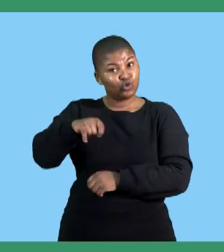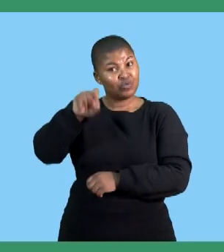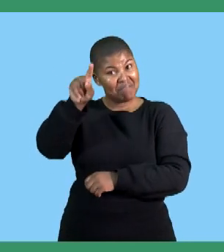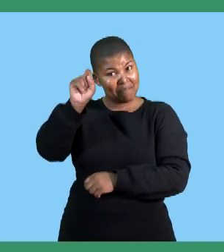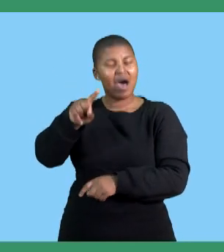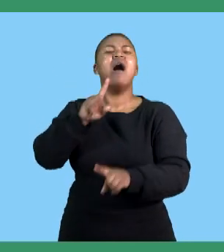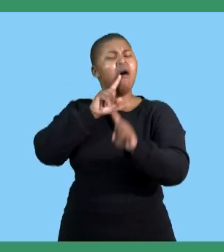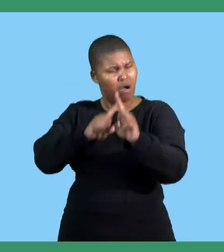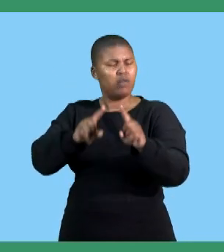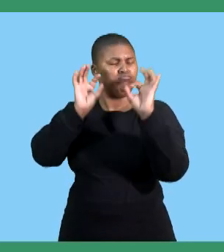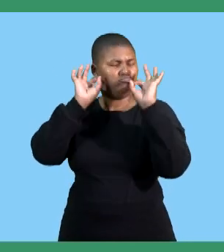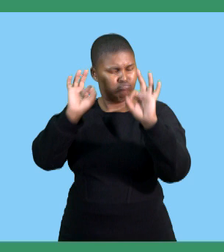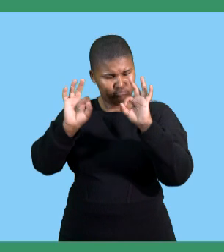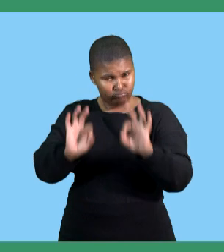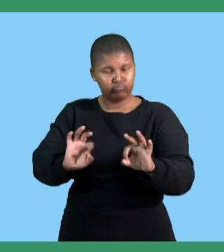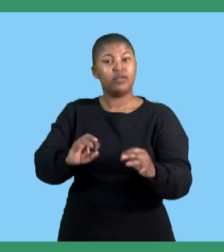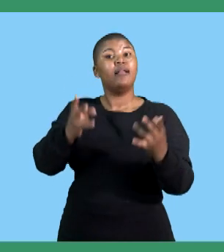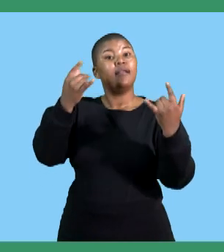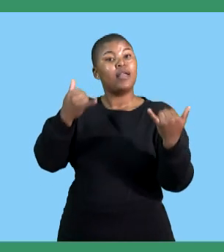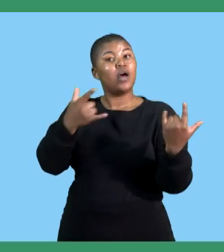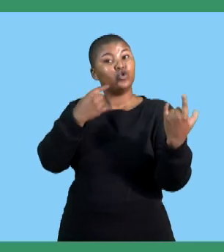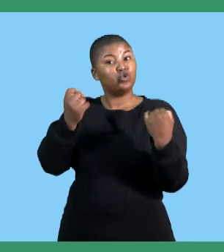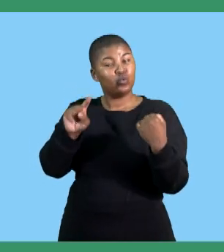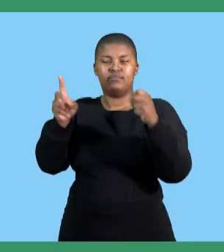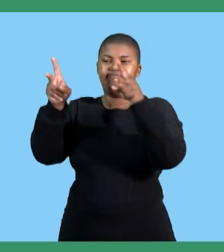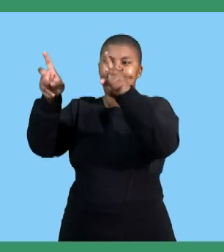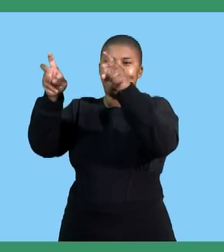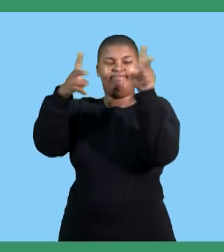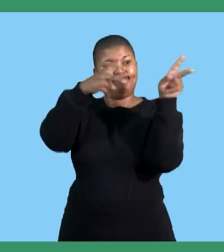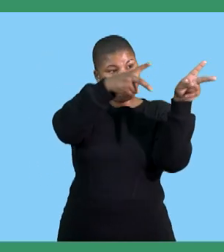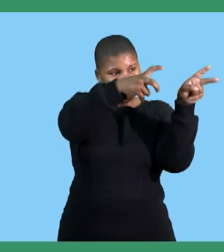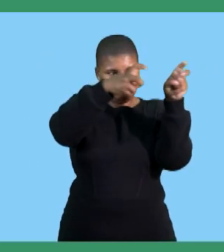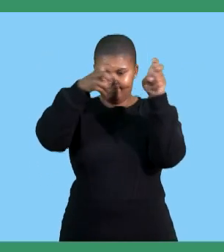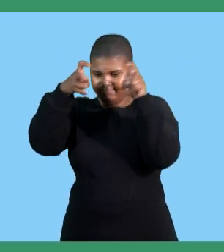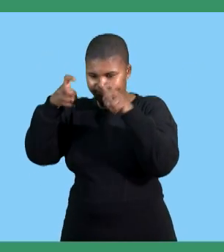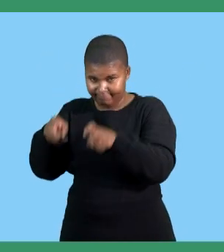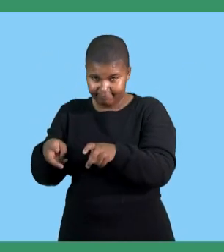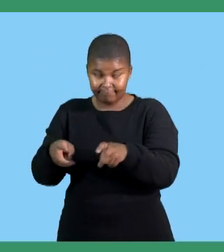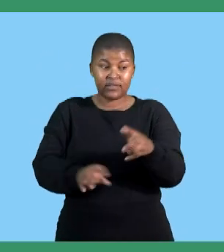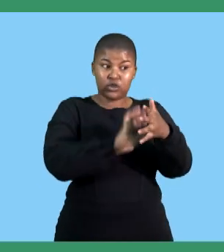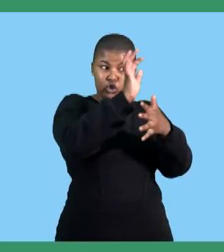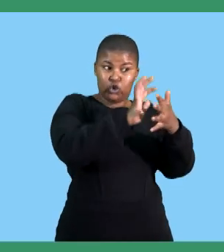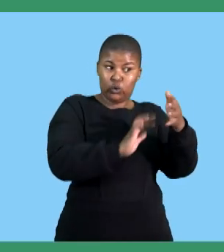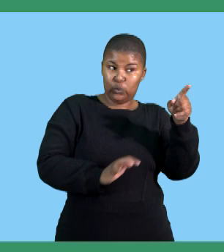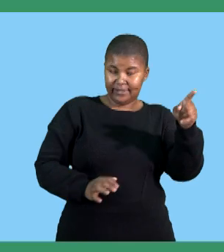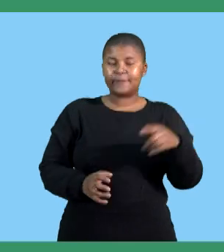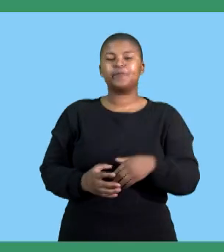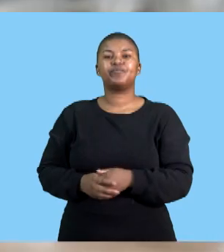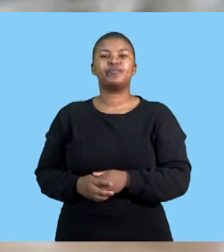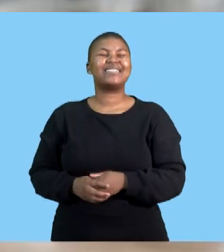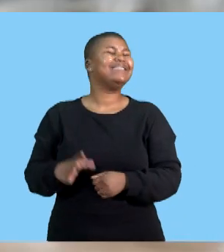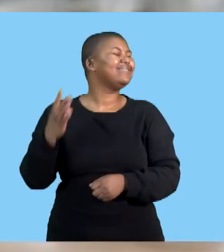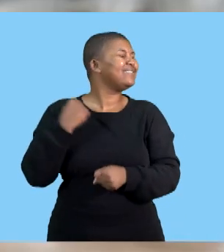definitely answers the question. So we are then going to quote it. And remember, we are writing the